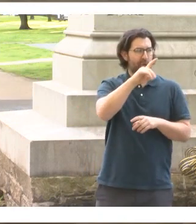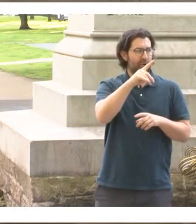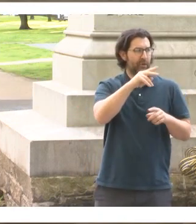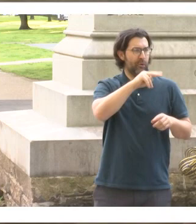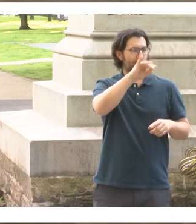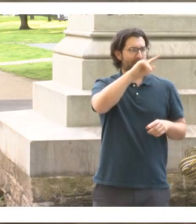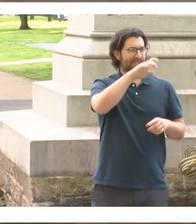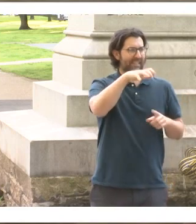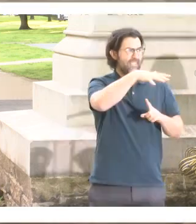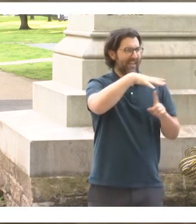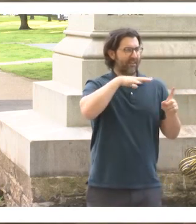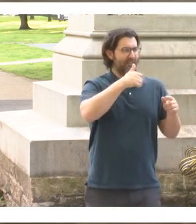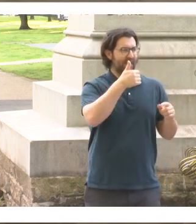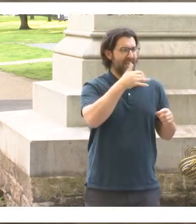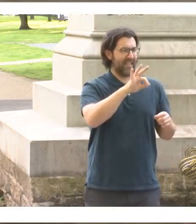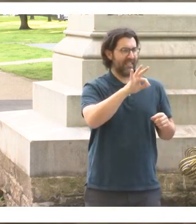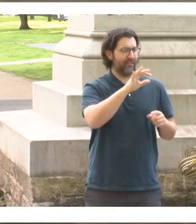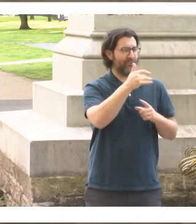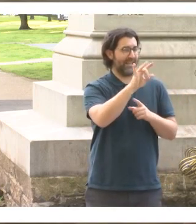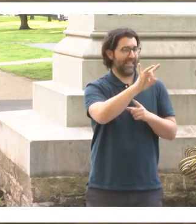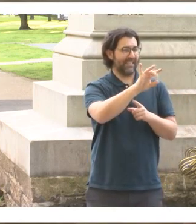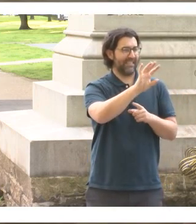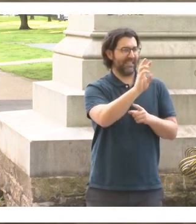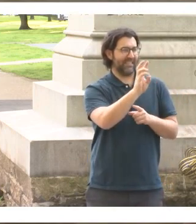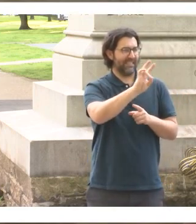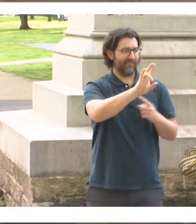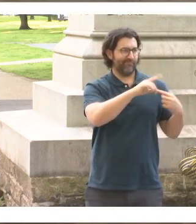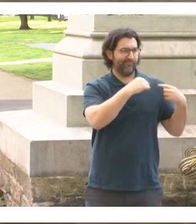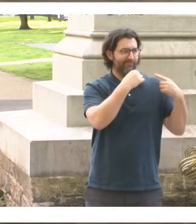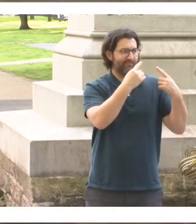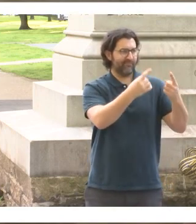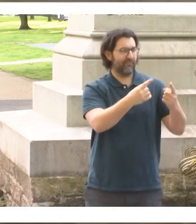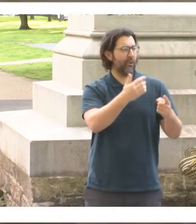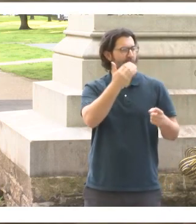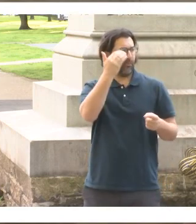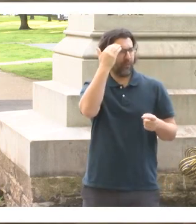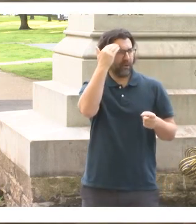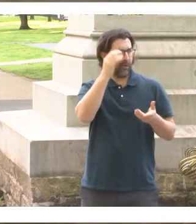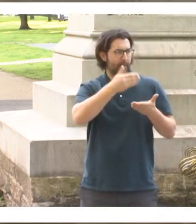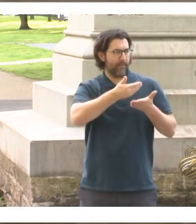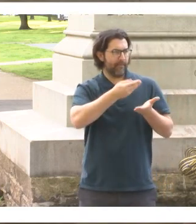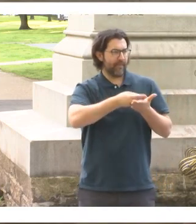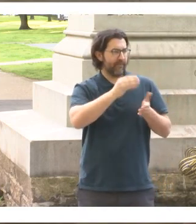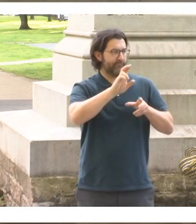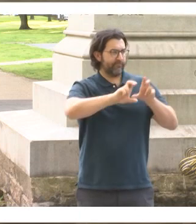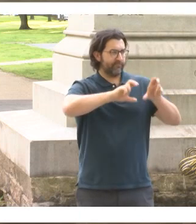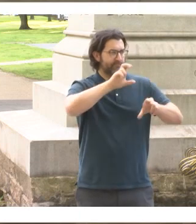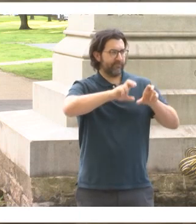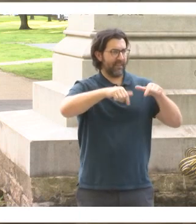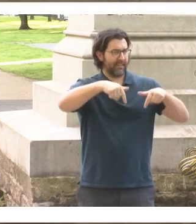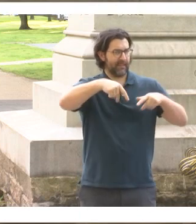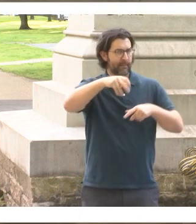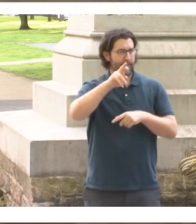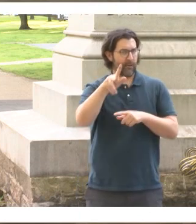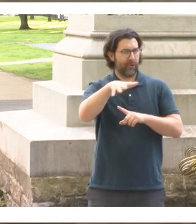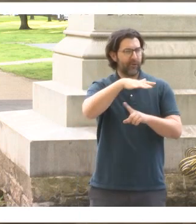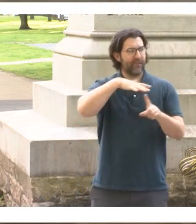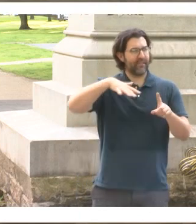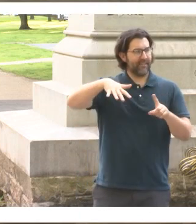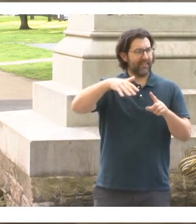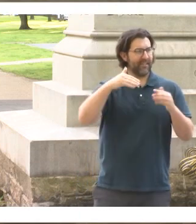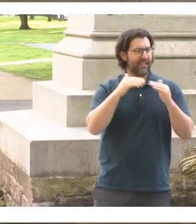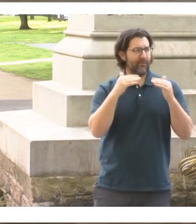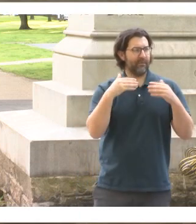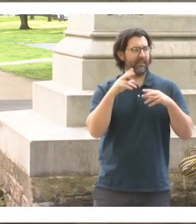since 1867. We know that an investment in Allegheny Commons Park is an investment in the